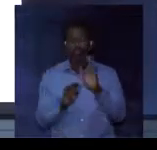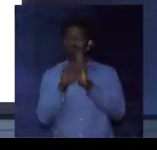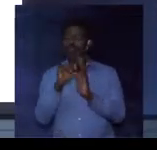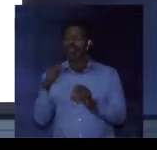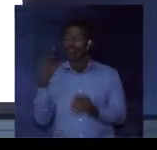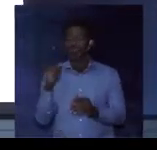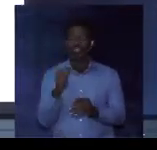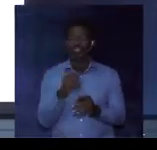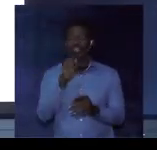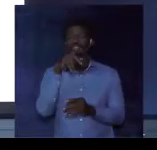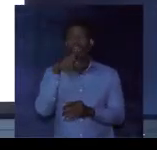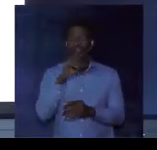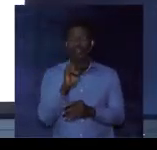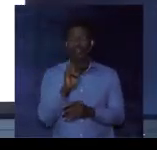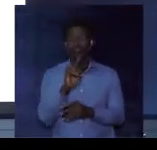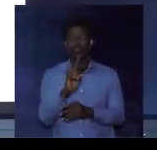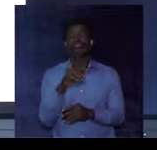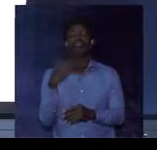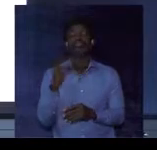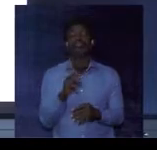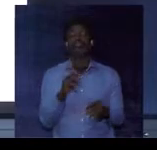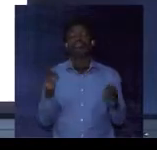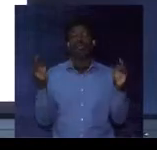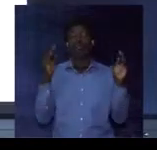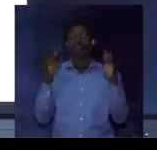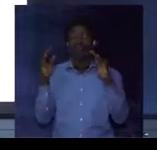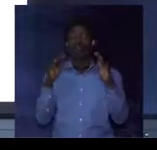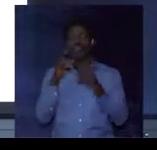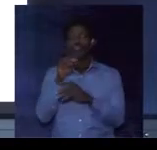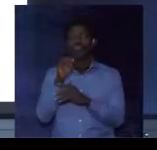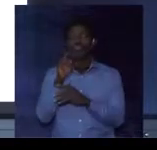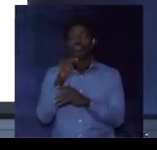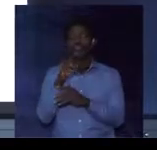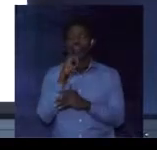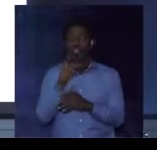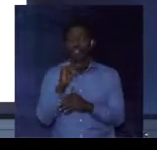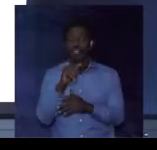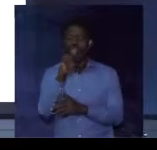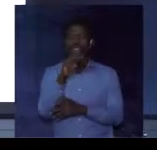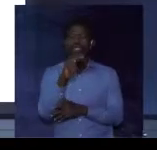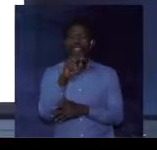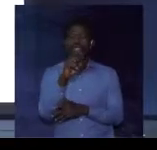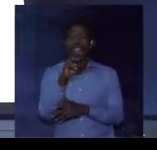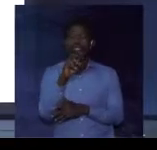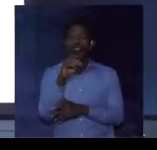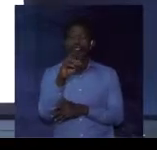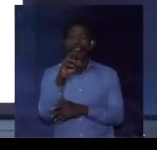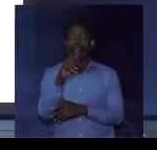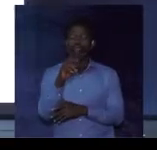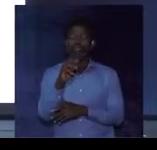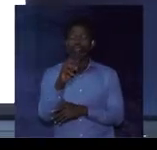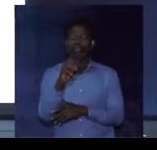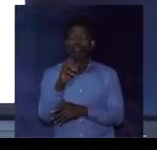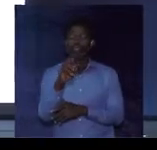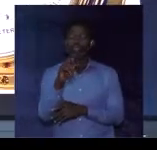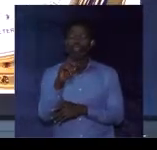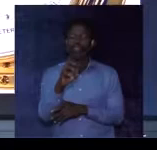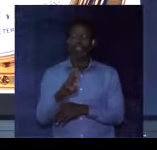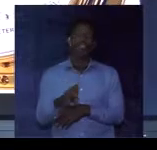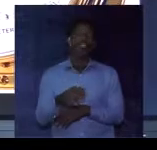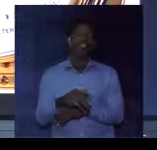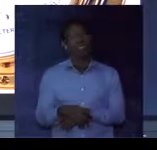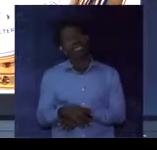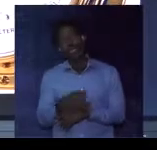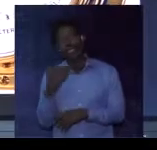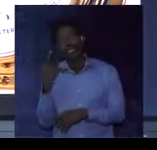for measuring the speed of wind is an anemometer. Don't forget the first one, the instrument used for measuring the direction of wind, that's wind